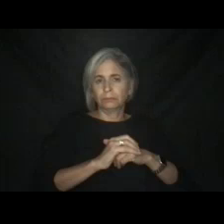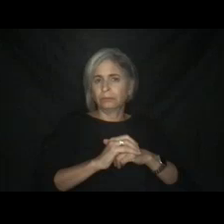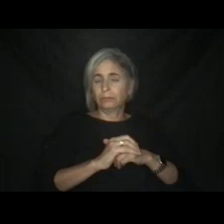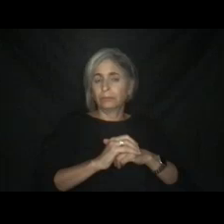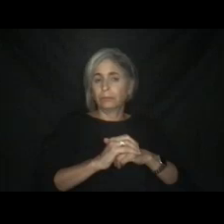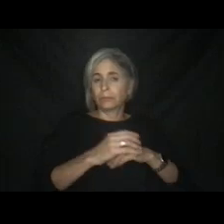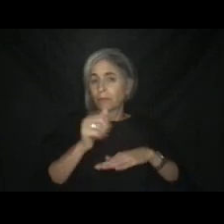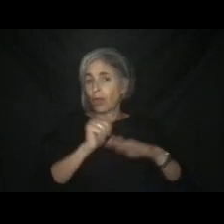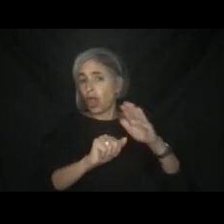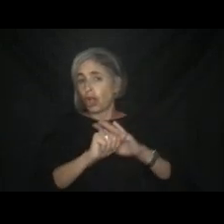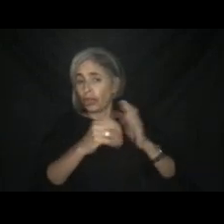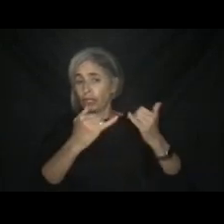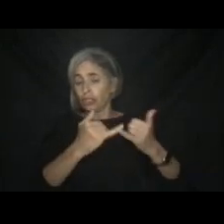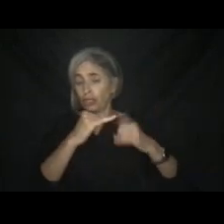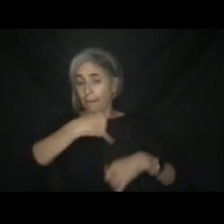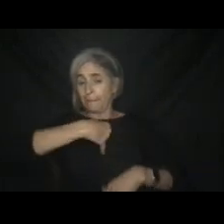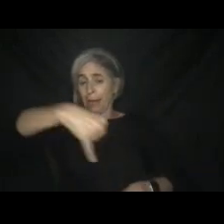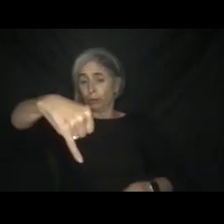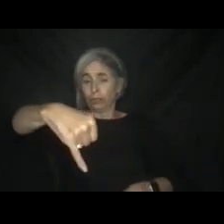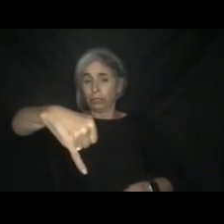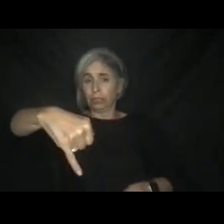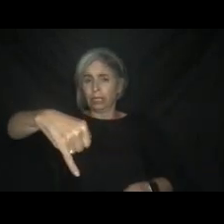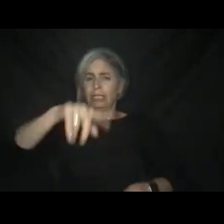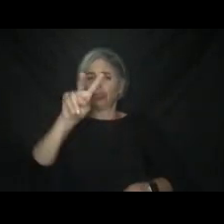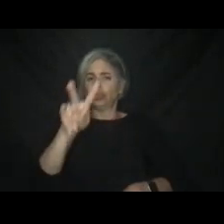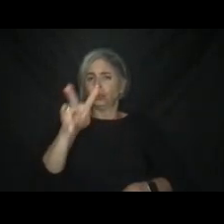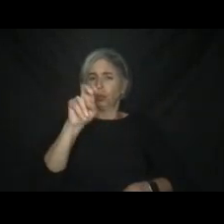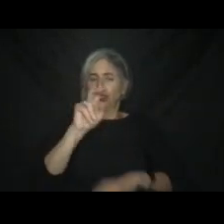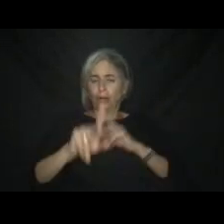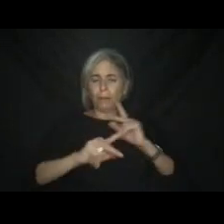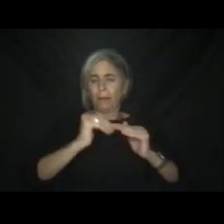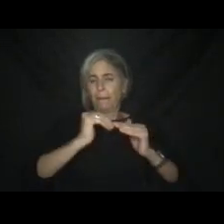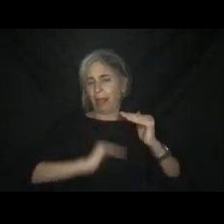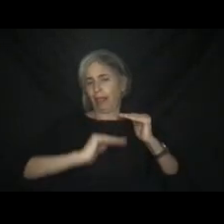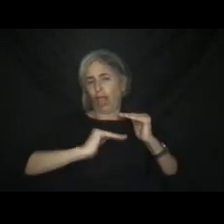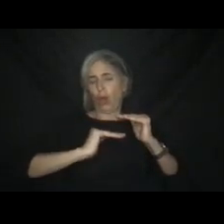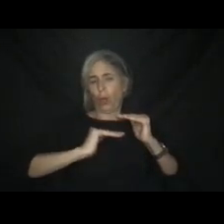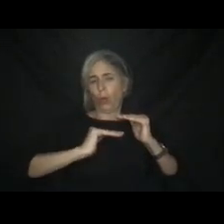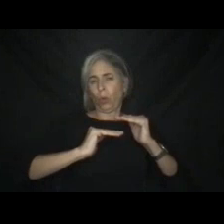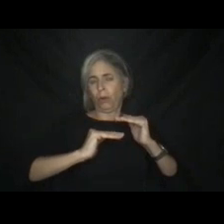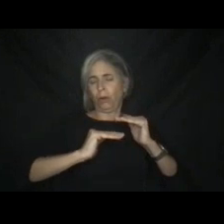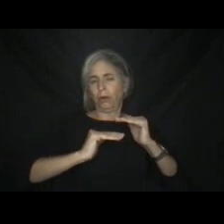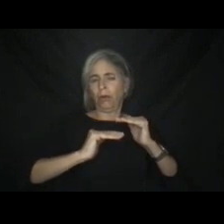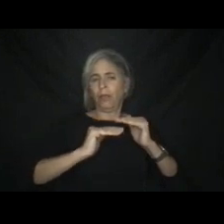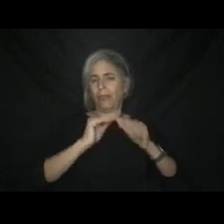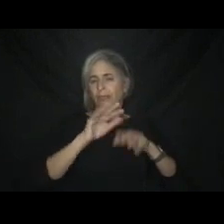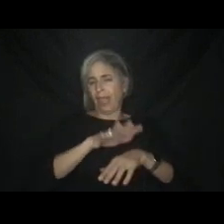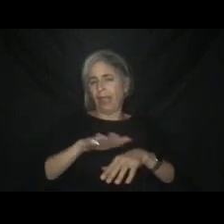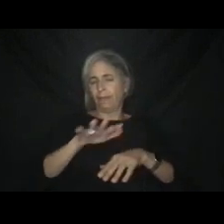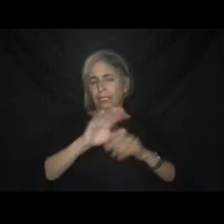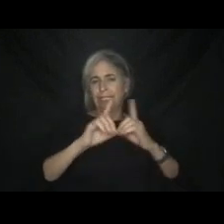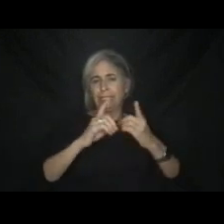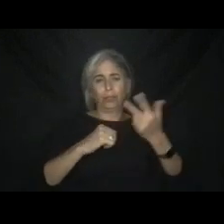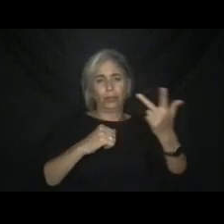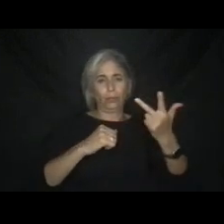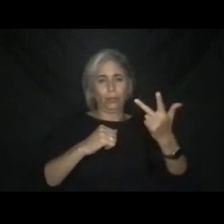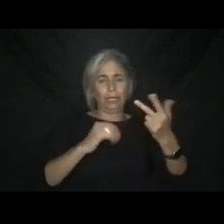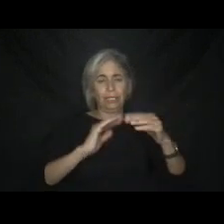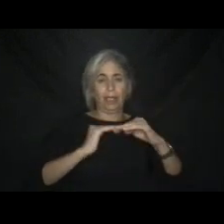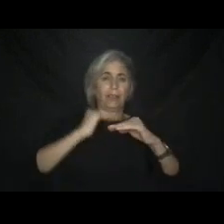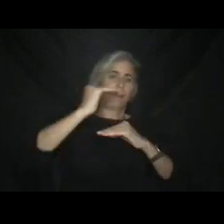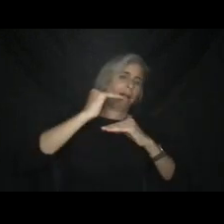Under the existing district boundaries, District 2 is 200 people below the ideal average, while District 3 is 889 people